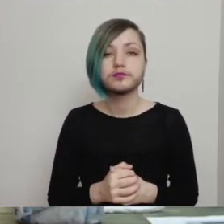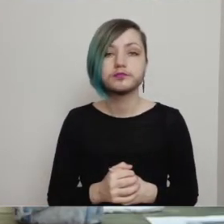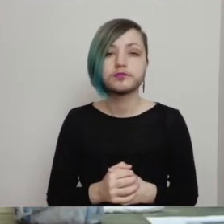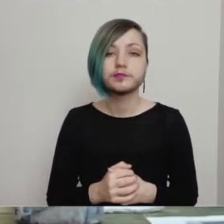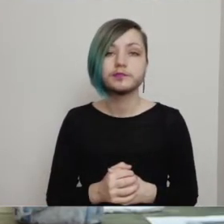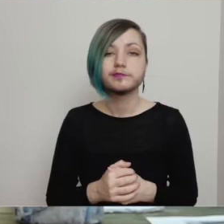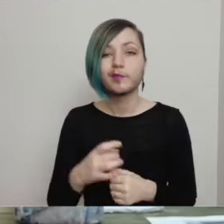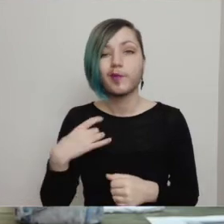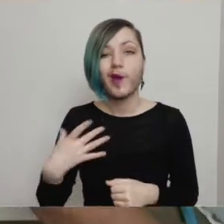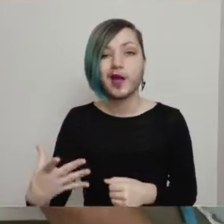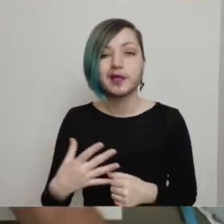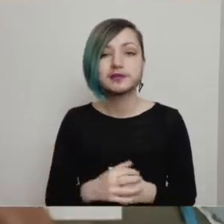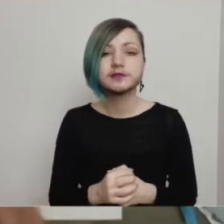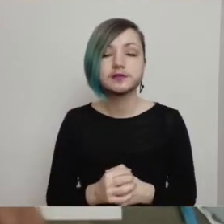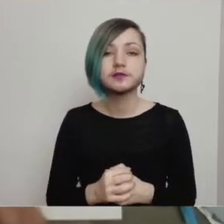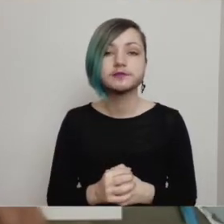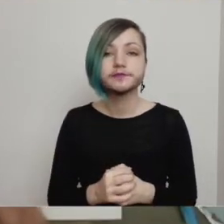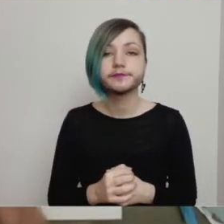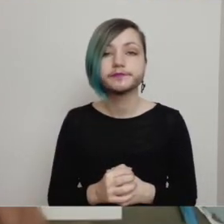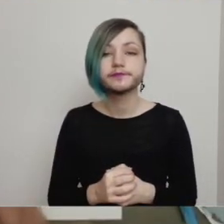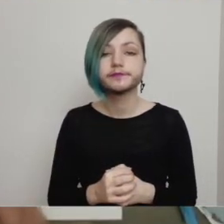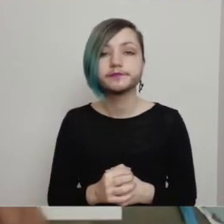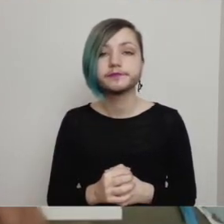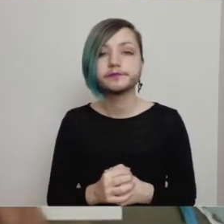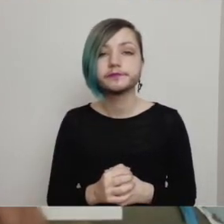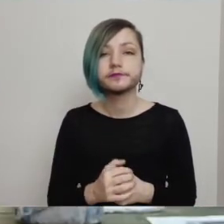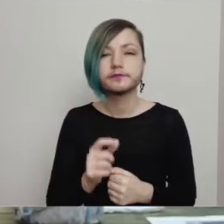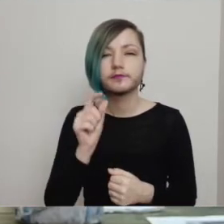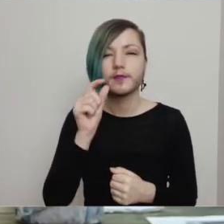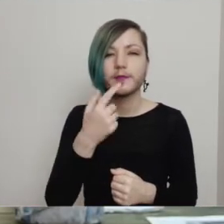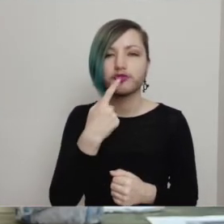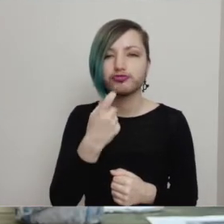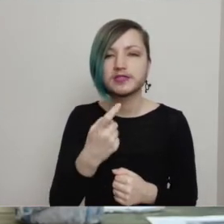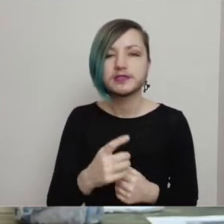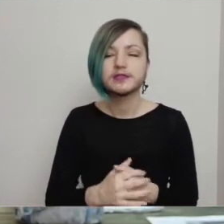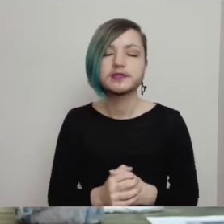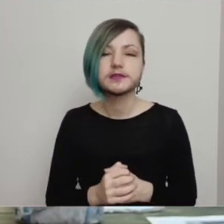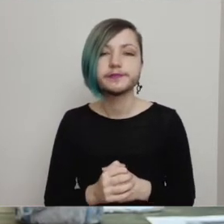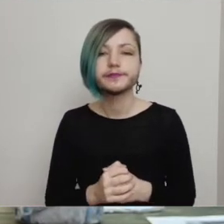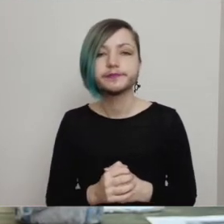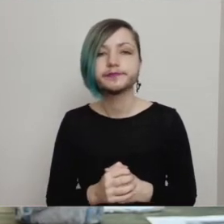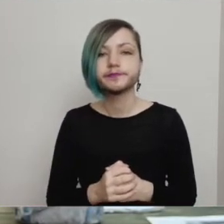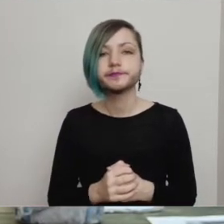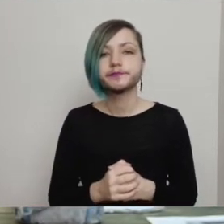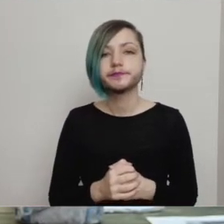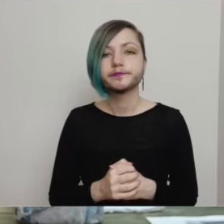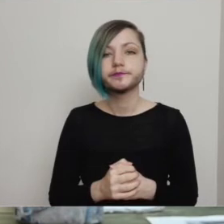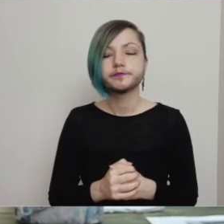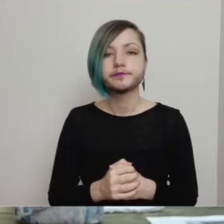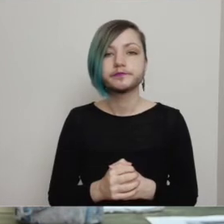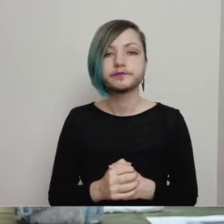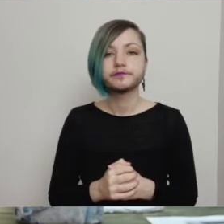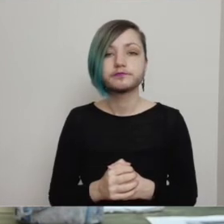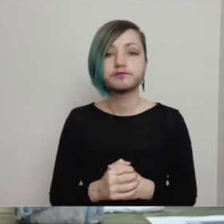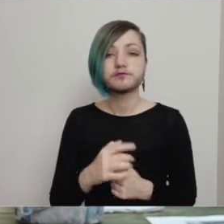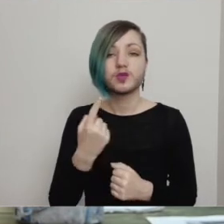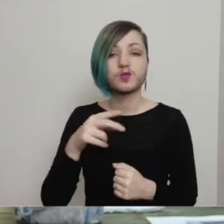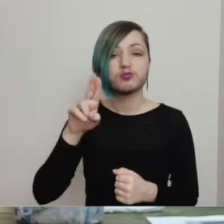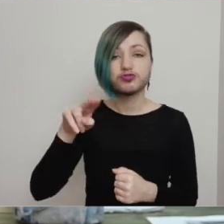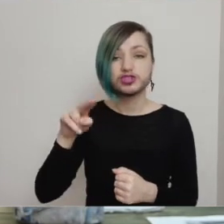a little bit of white, and a little bit of red. So I'm just going to take one of these